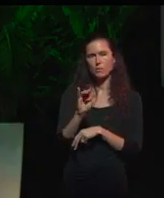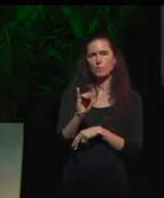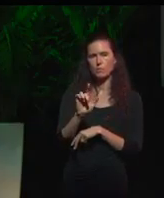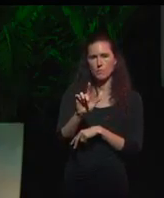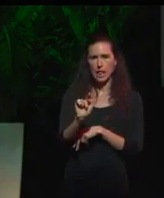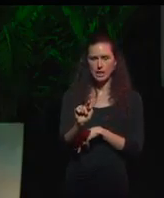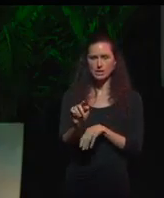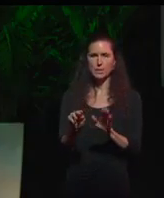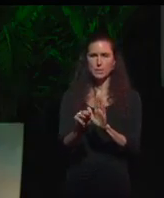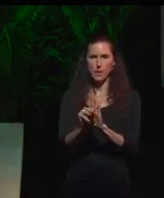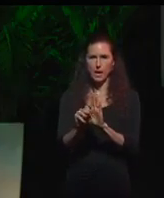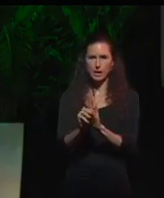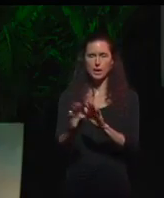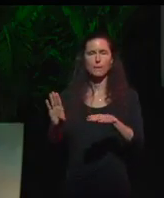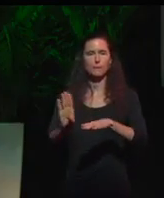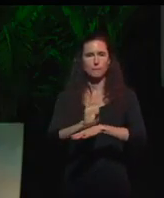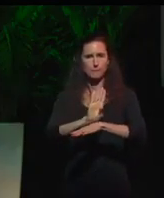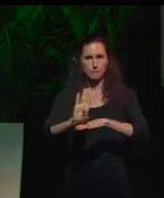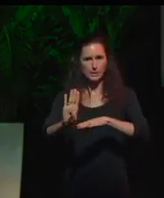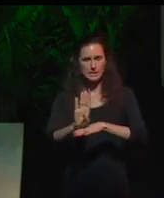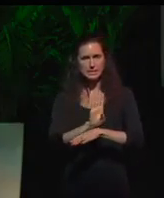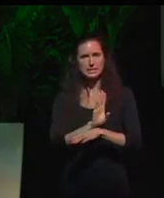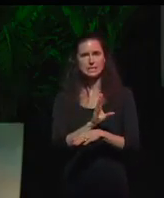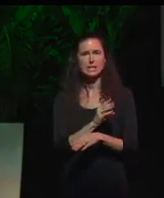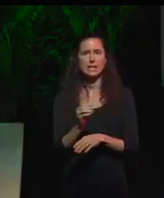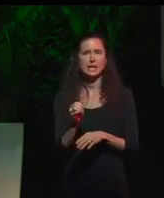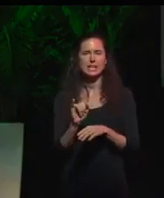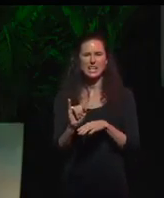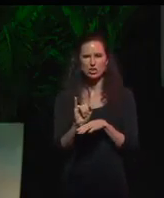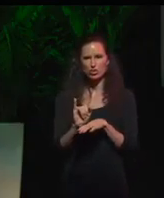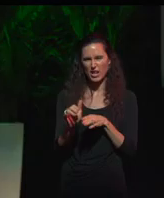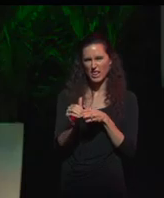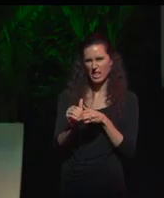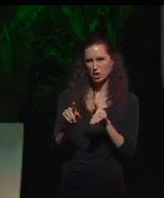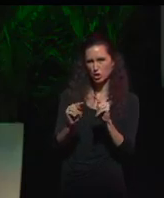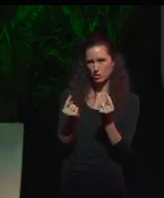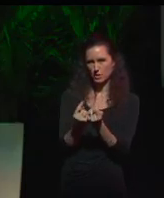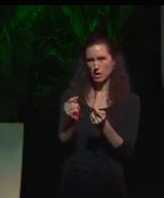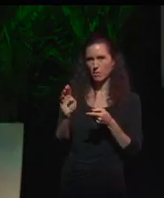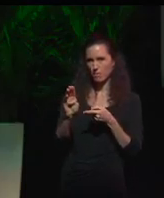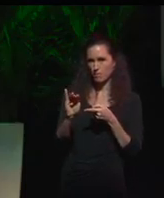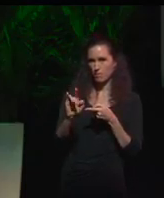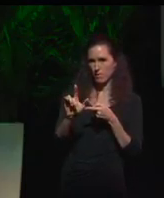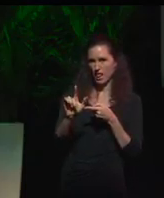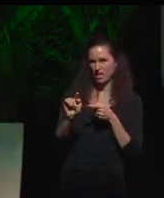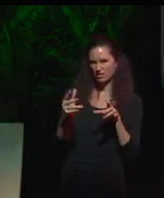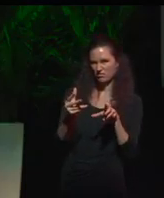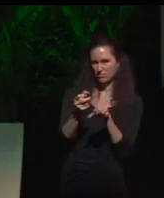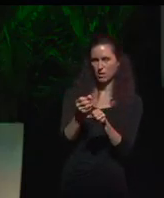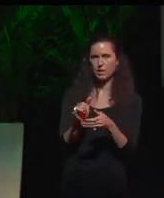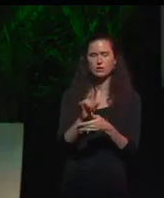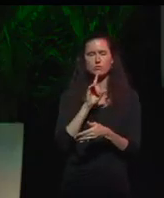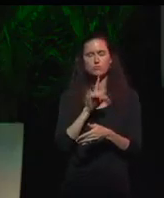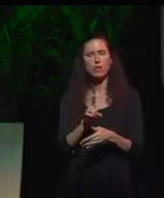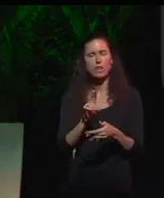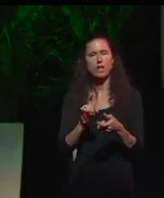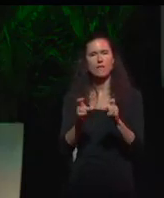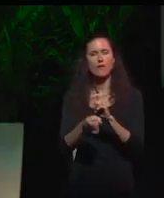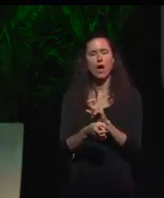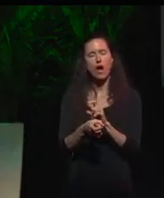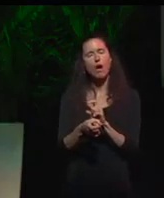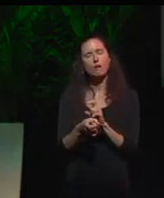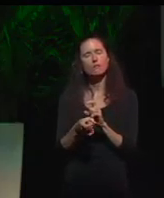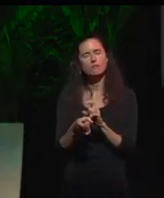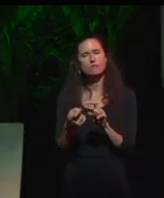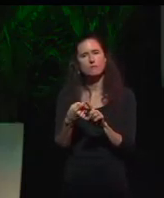B-I-L-T. Business and industry leadership teams. BILTs are really evolved versions of what we